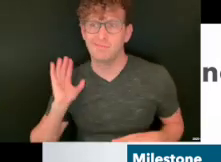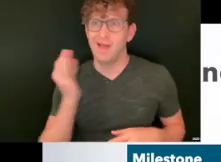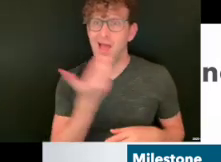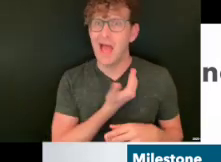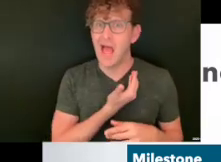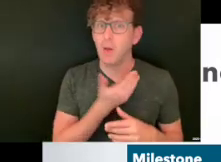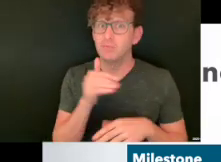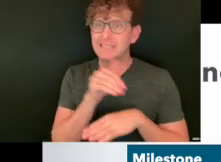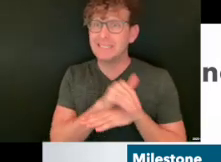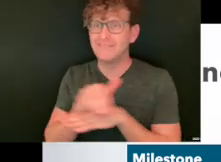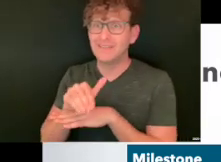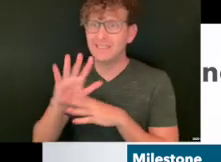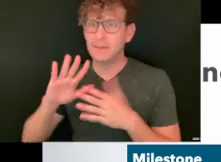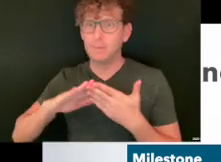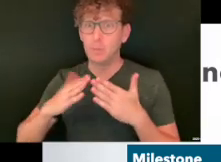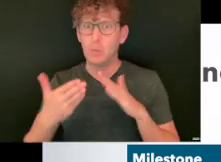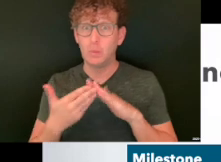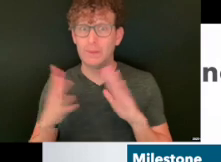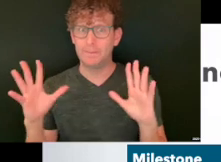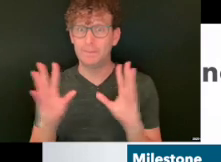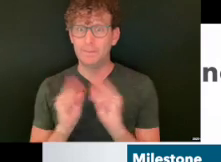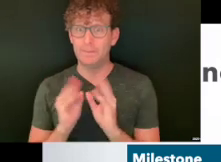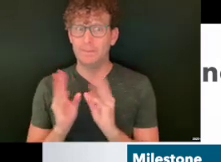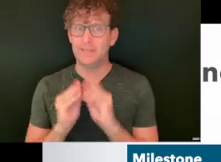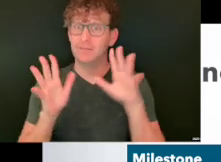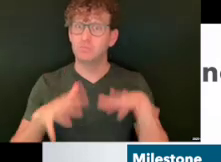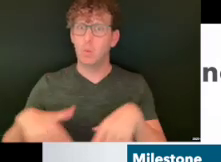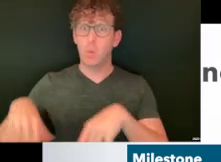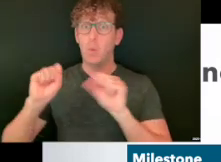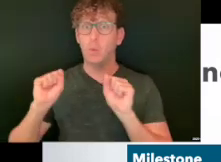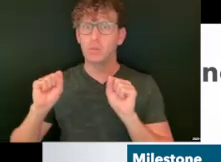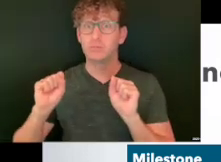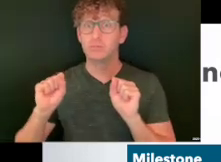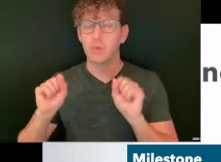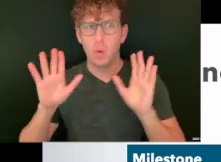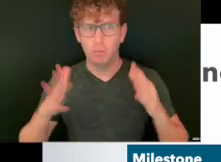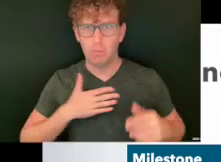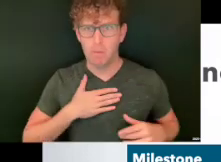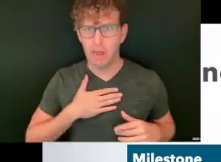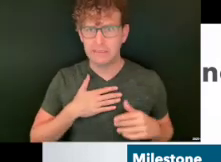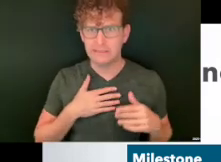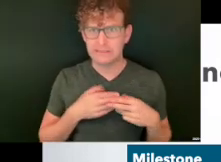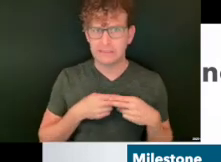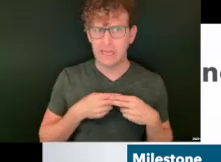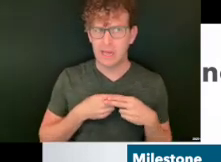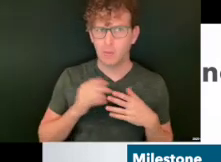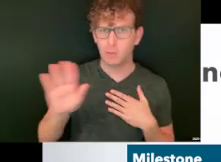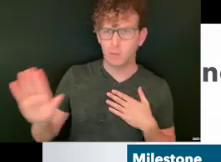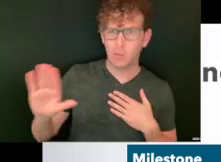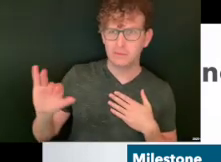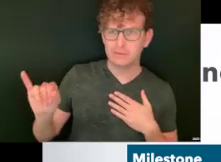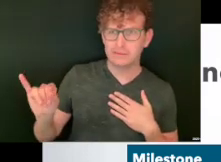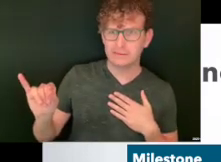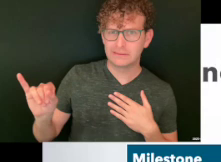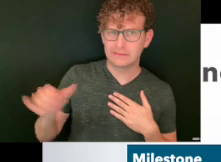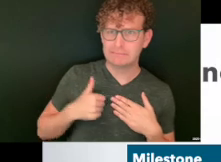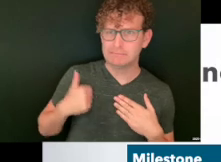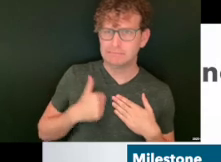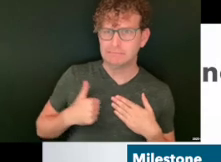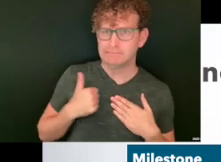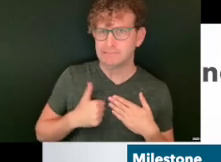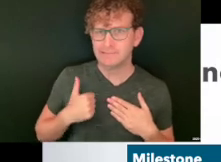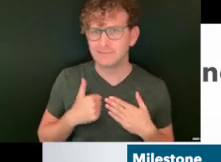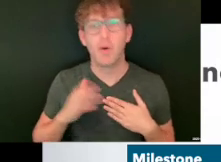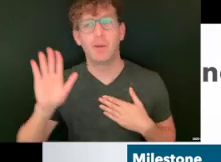Tuesday of the month. They're not all listed on this slide. And note that we don't hold one in